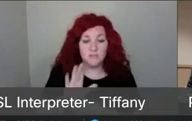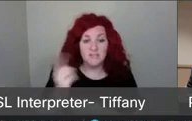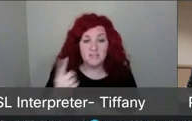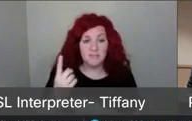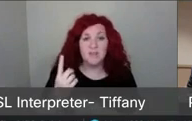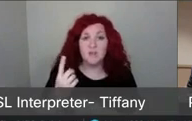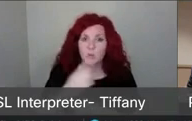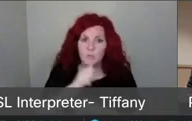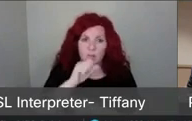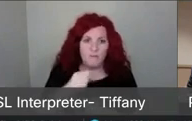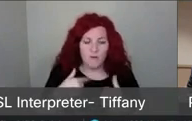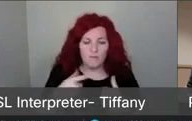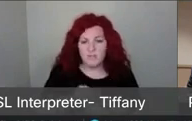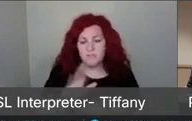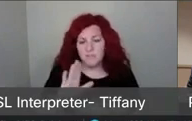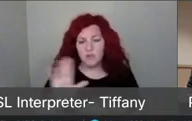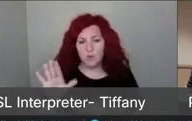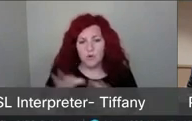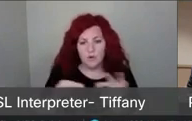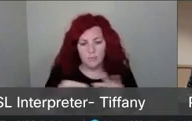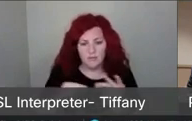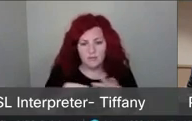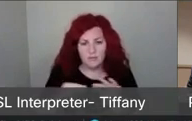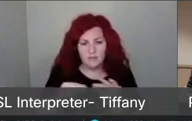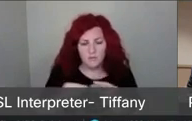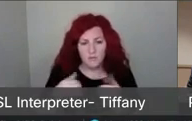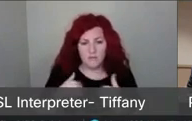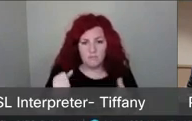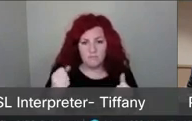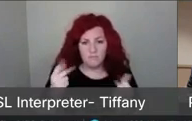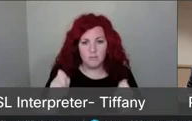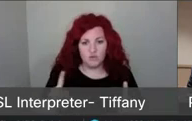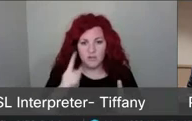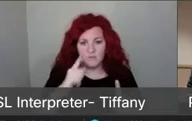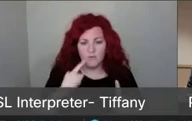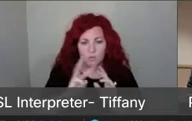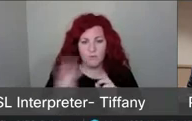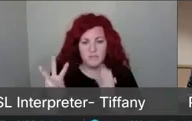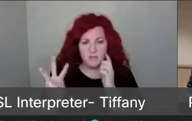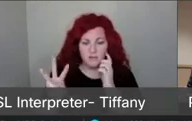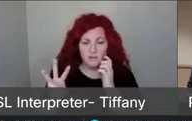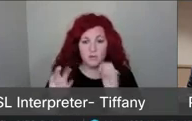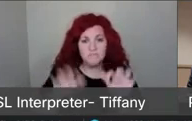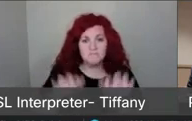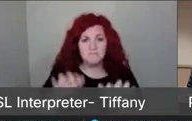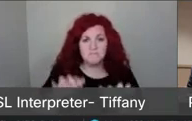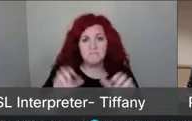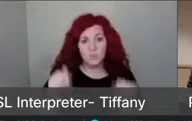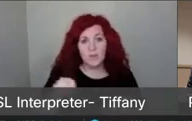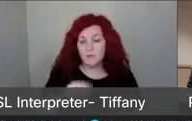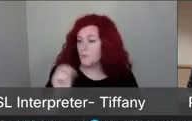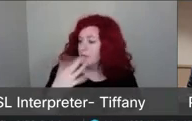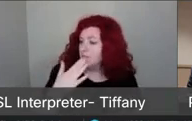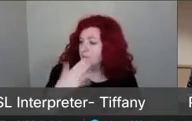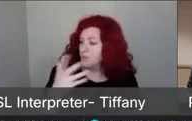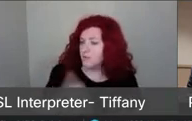that, we would love to have you submit your comments. We have lots of opportunities. If you go to our website, you could put those in there. Okay. All right. Thank you